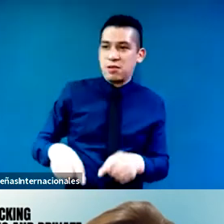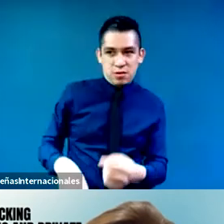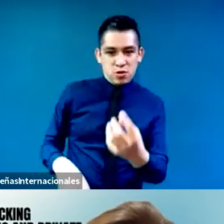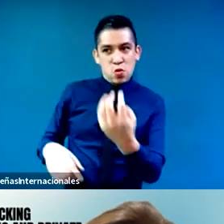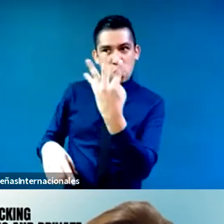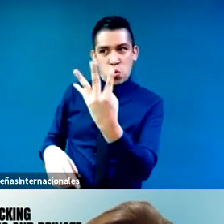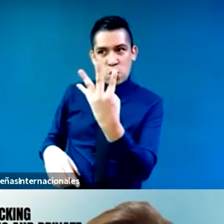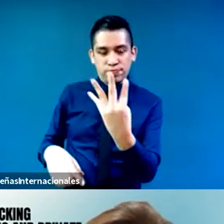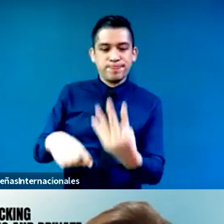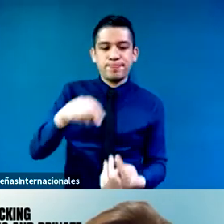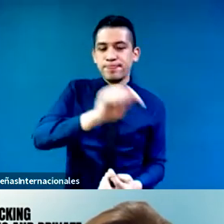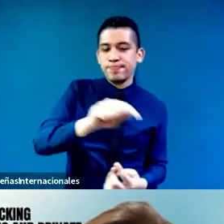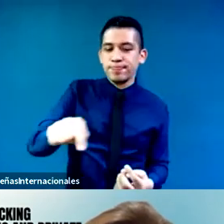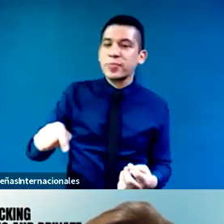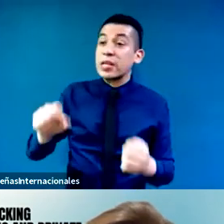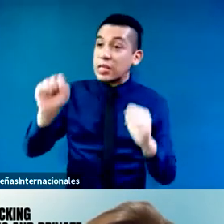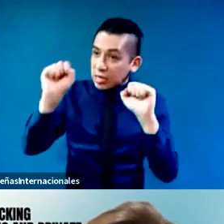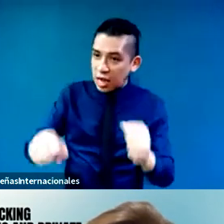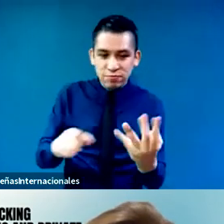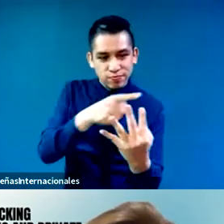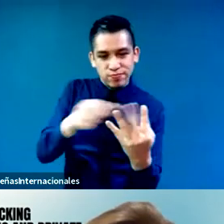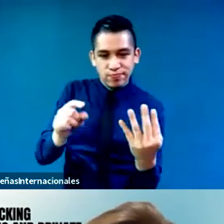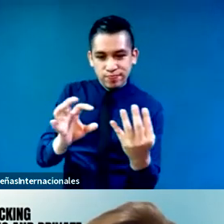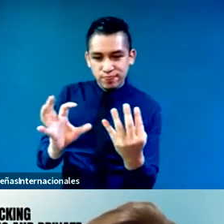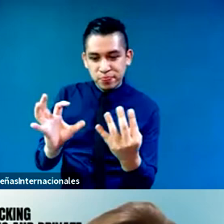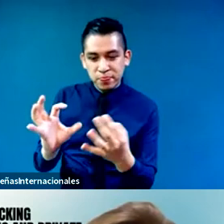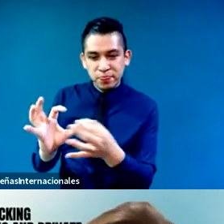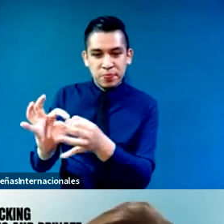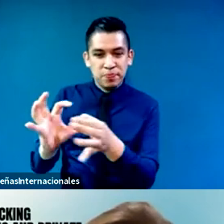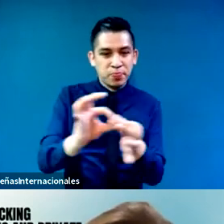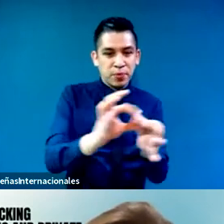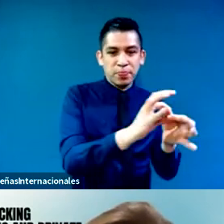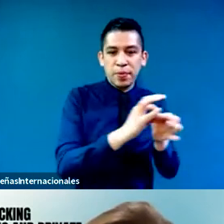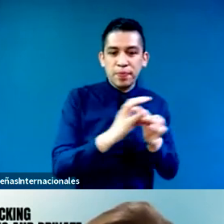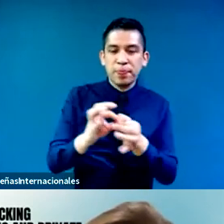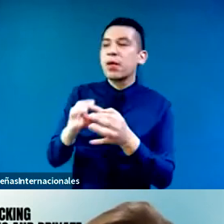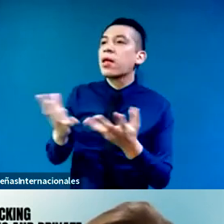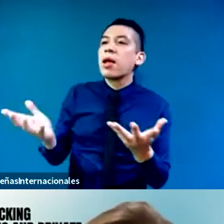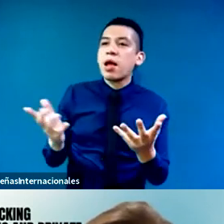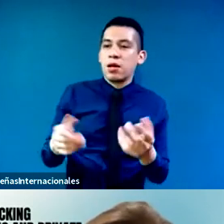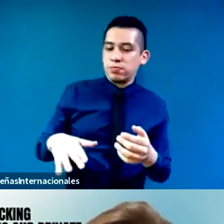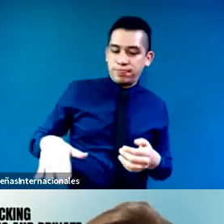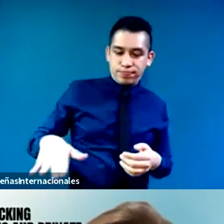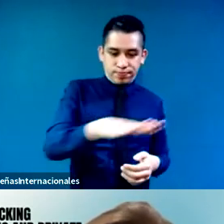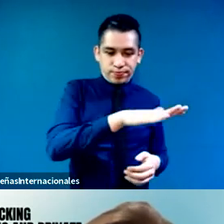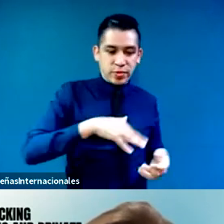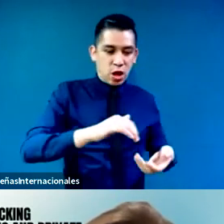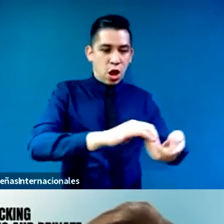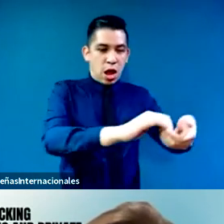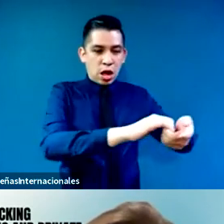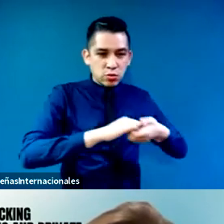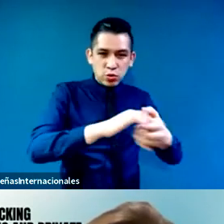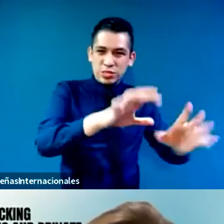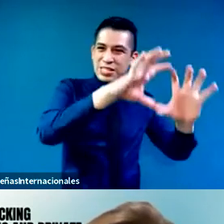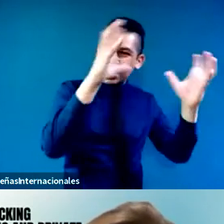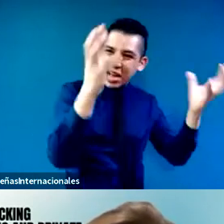government, from international organizations, from civil society organizations. What role can each play in